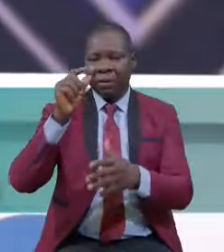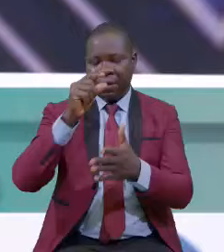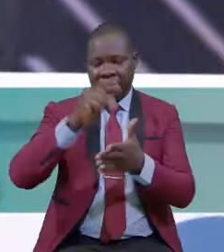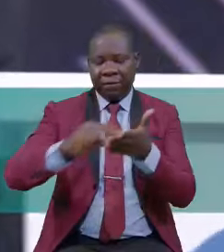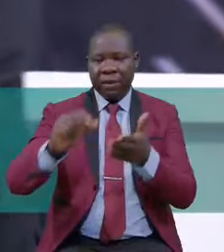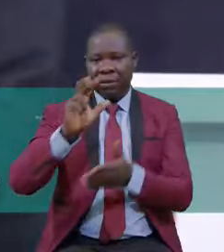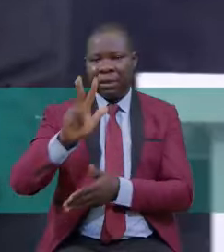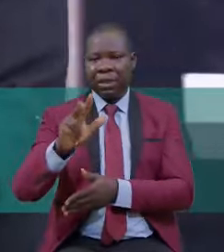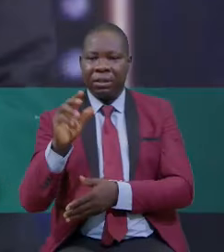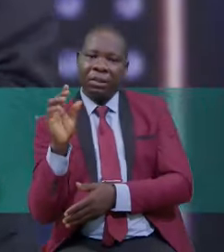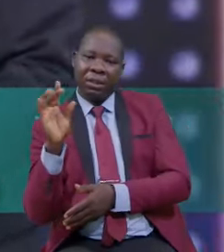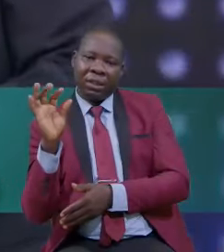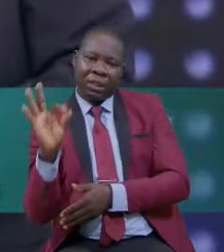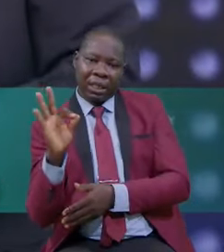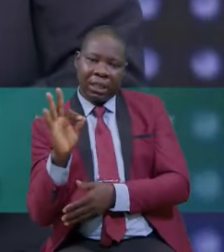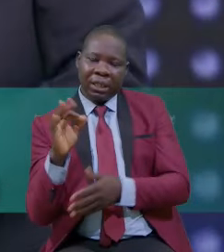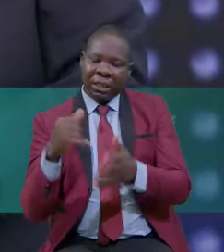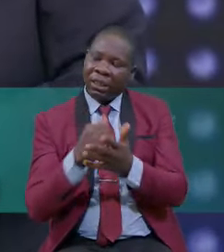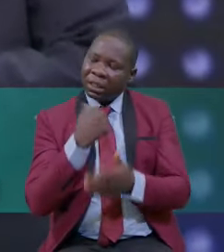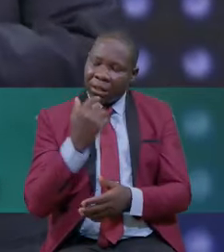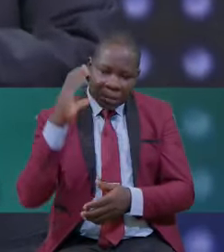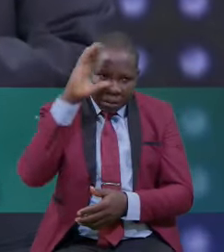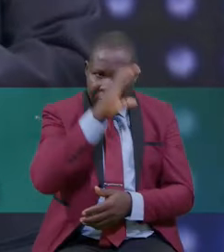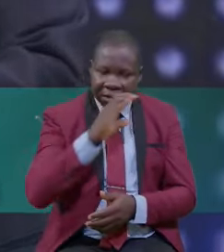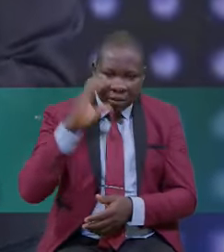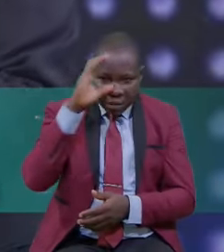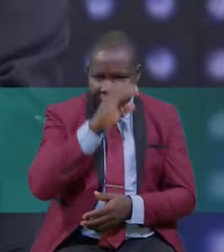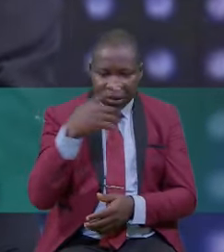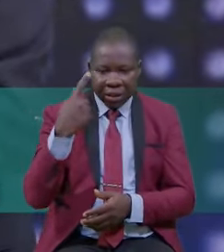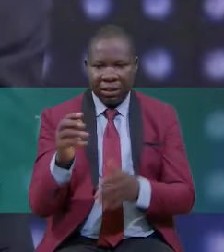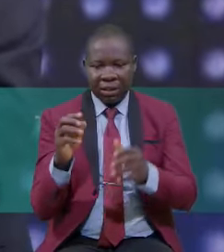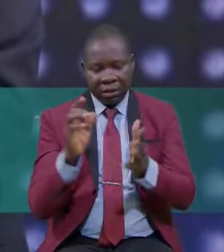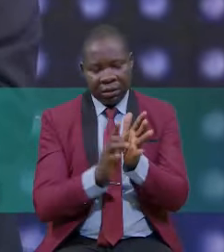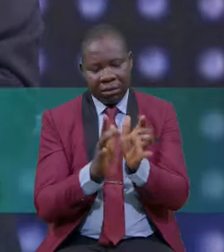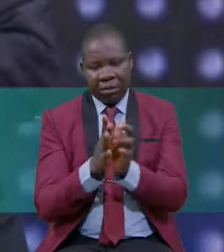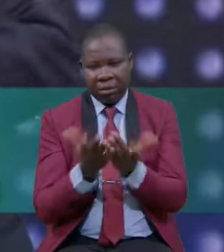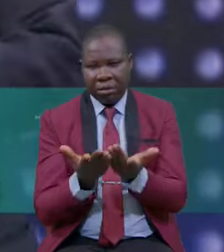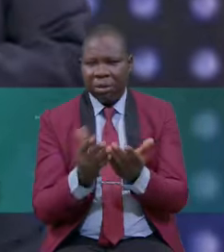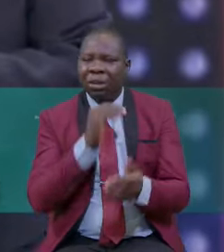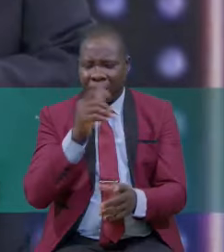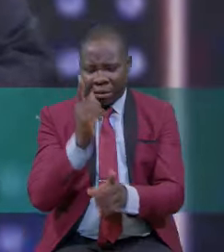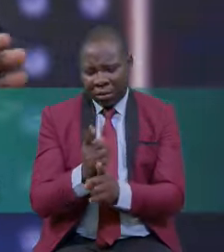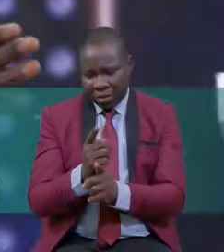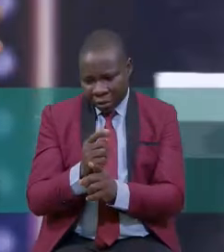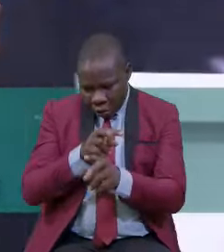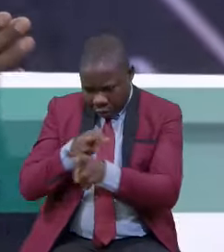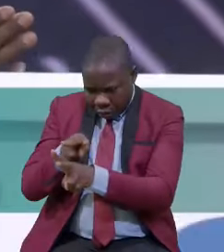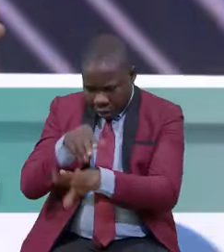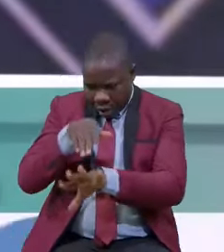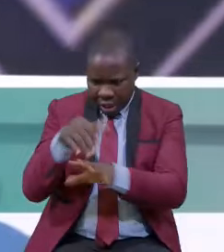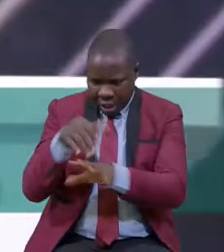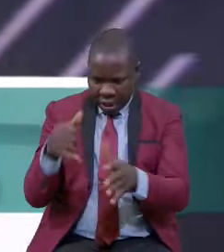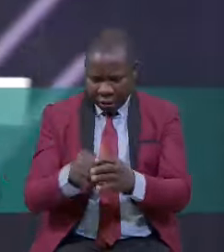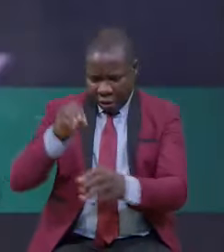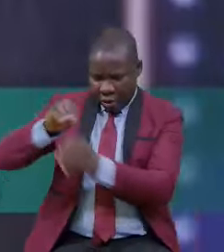scriptures. Just put that Bible under your pillow. Just put the Bible under the desk. Just put the